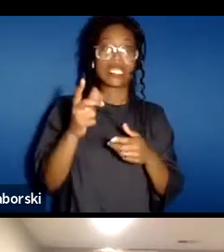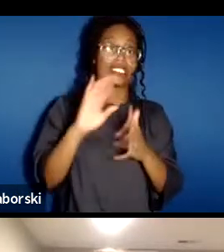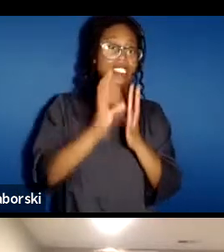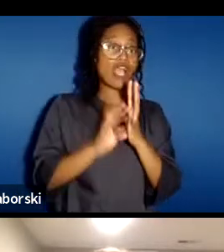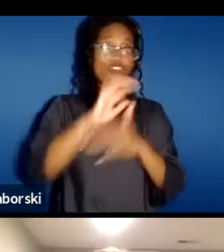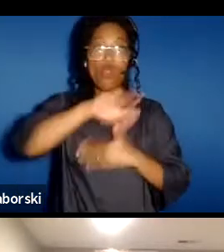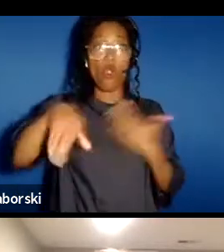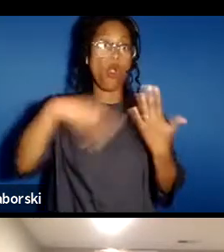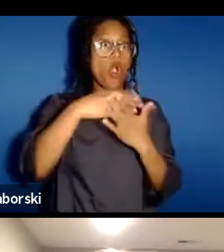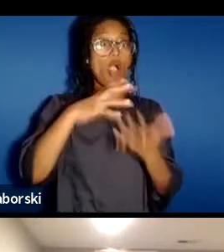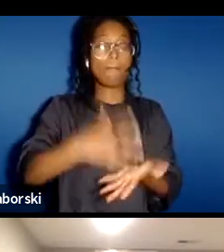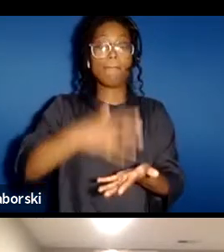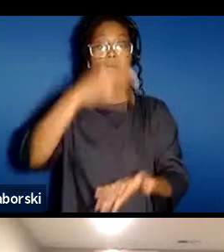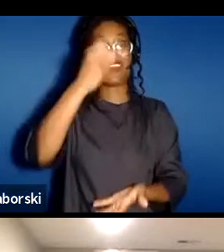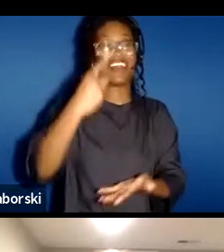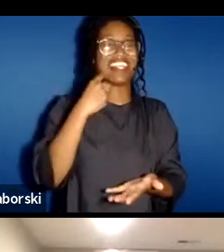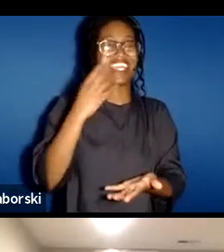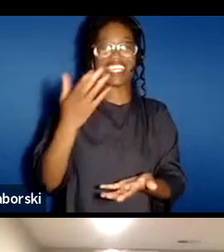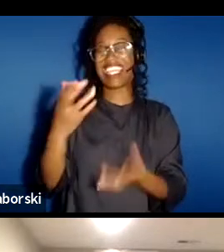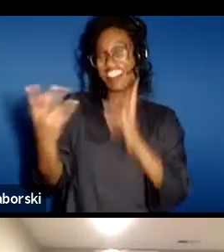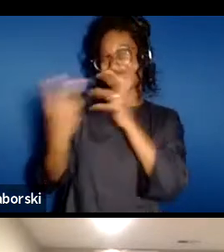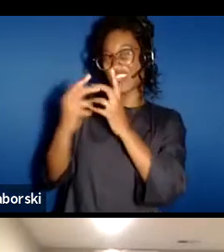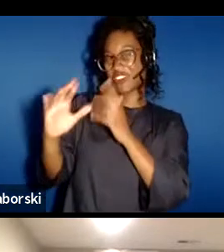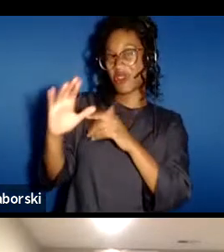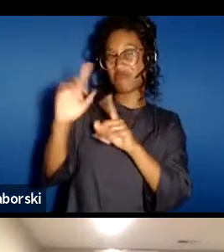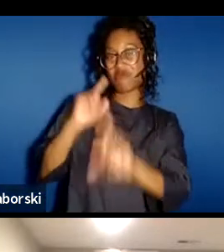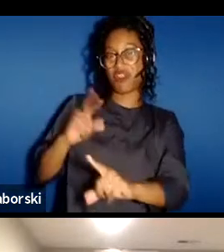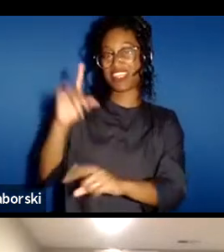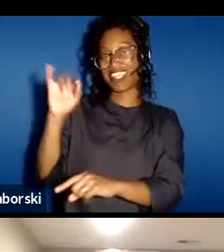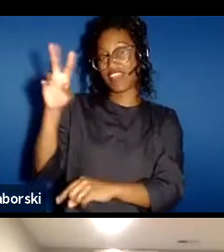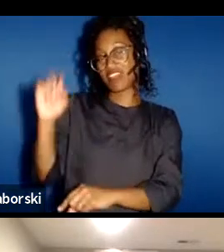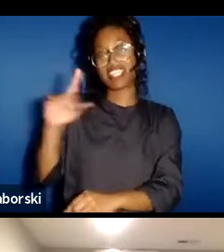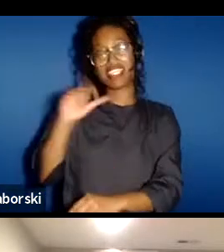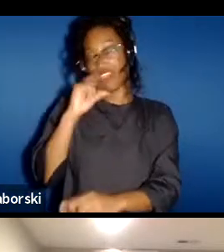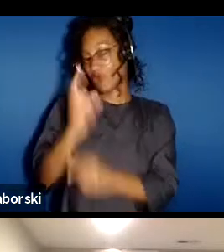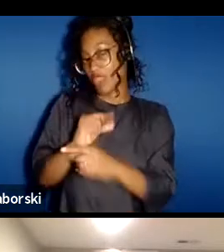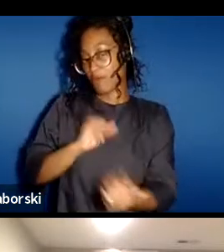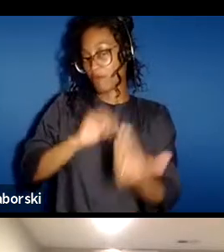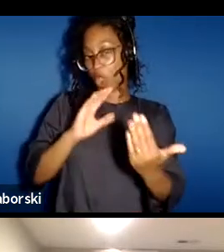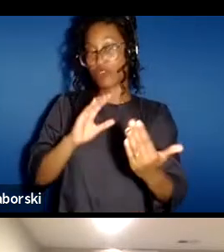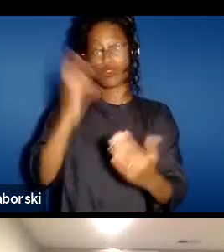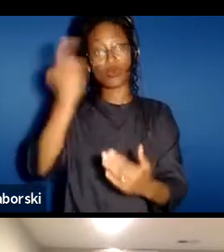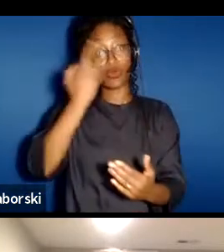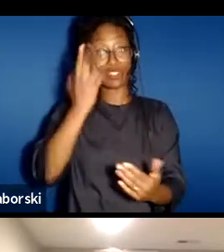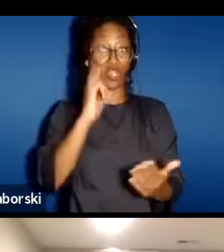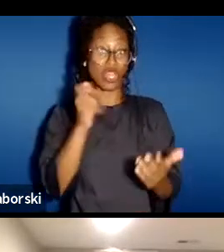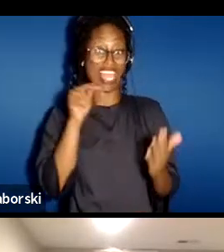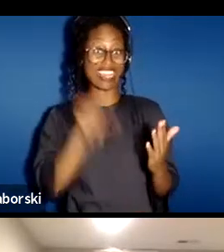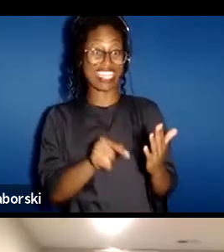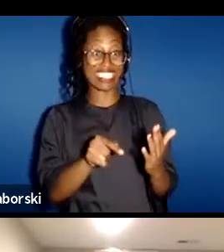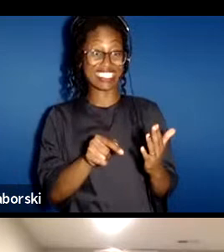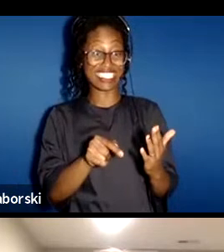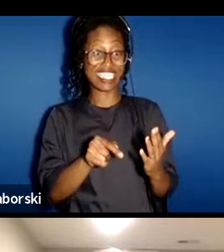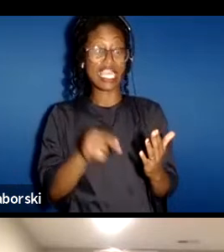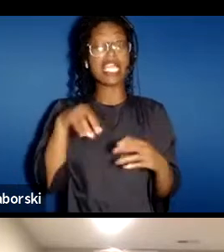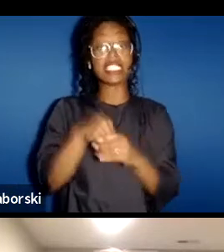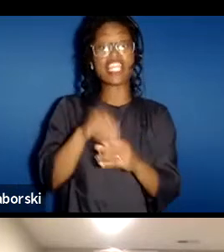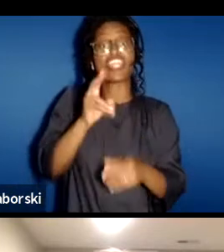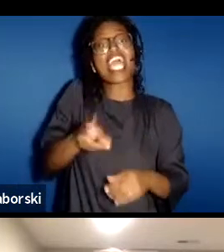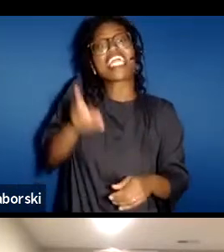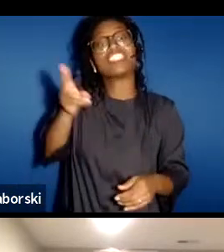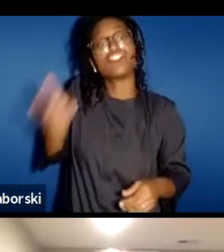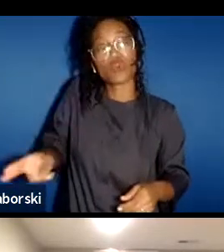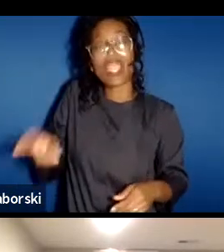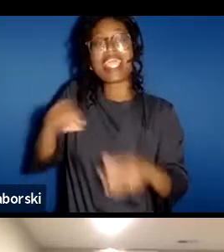and everything. And David, to your point, it's like, that's not the right approach. There's a reason it looks like this, and that's in the story.